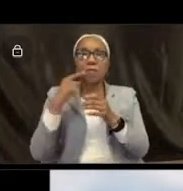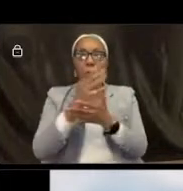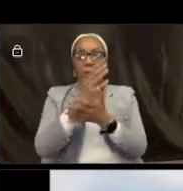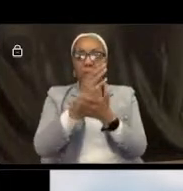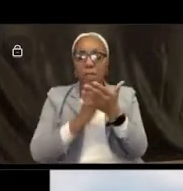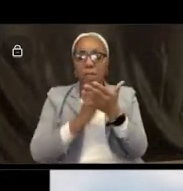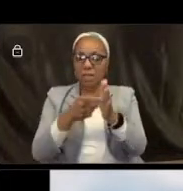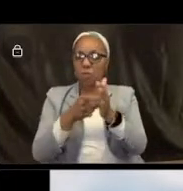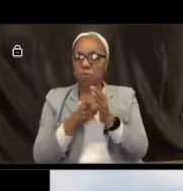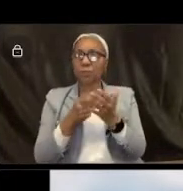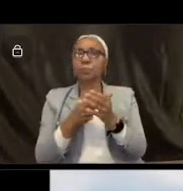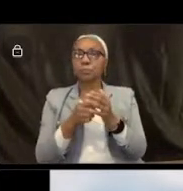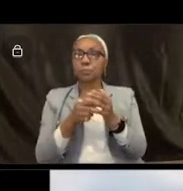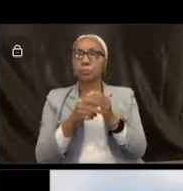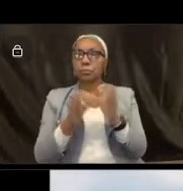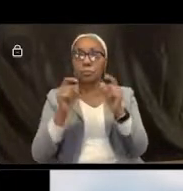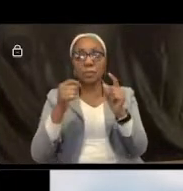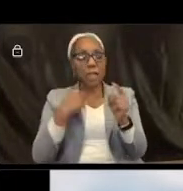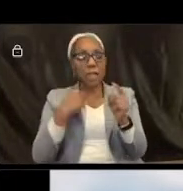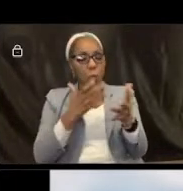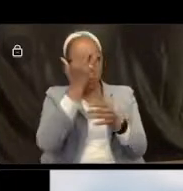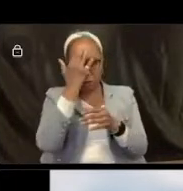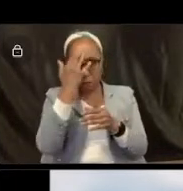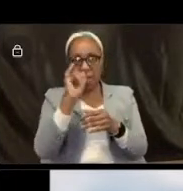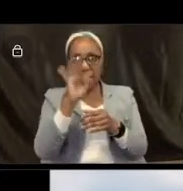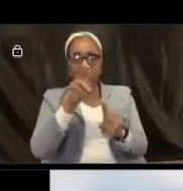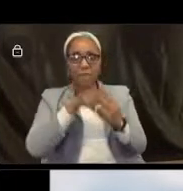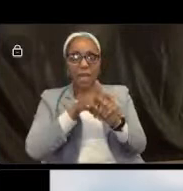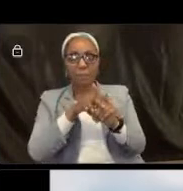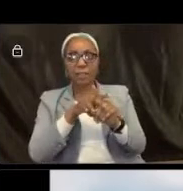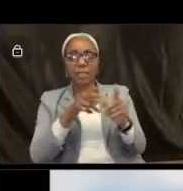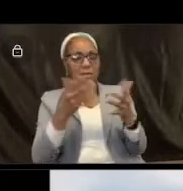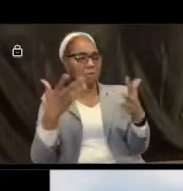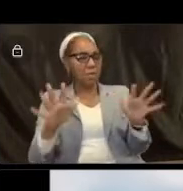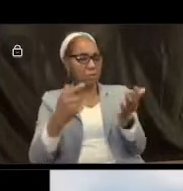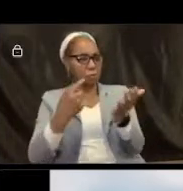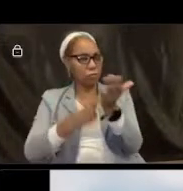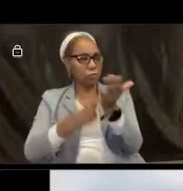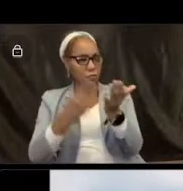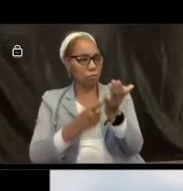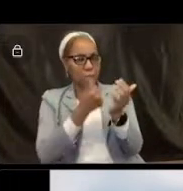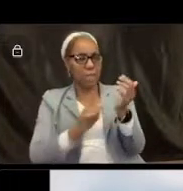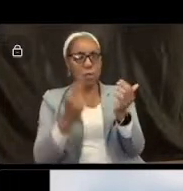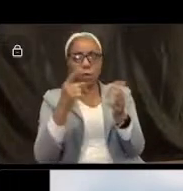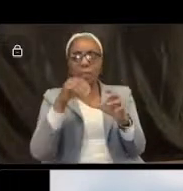bullet points. And I wanted to know whether or not the applicant had talked to anybody in